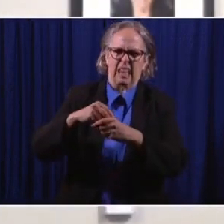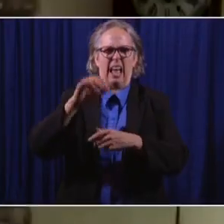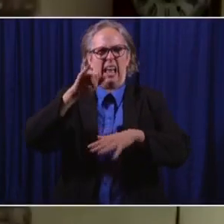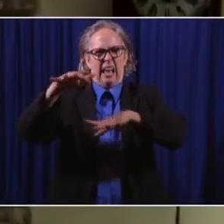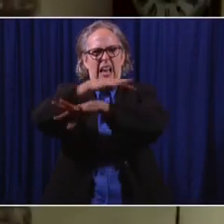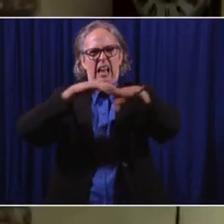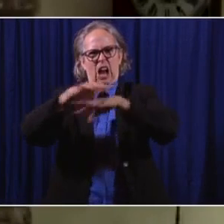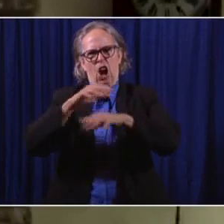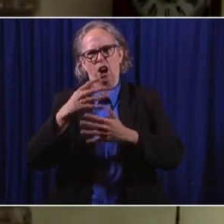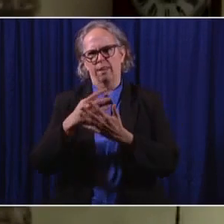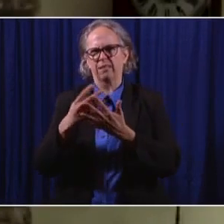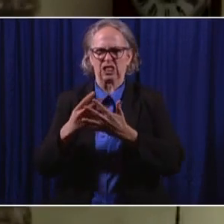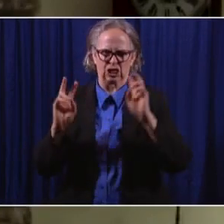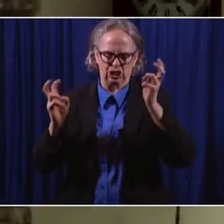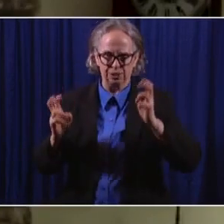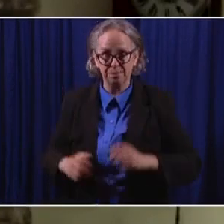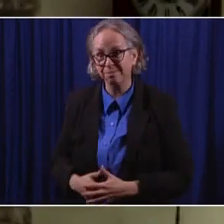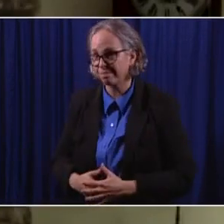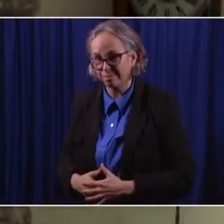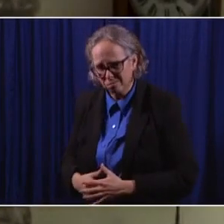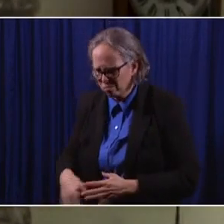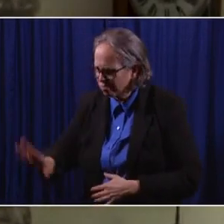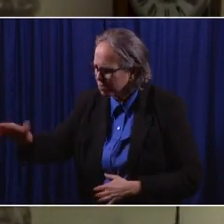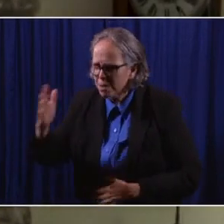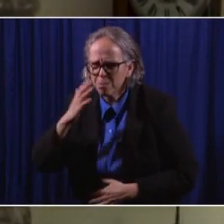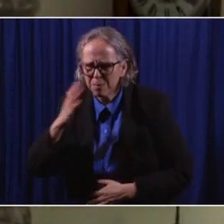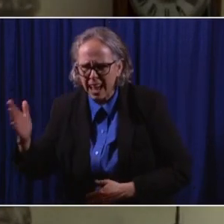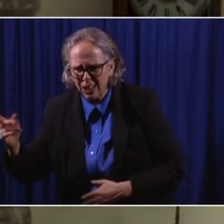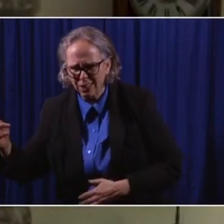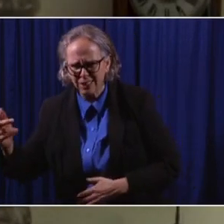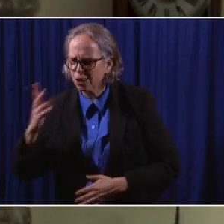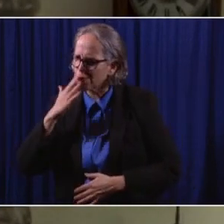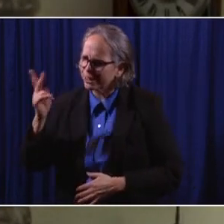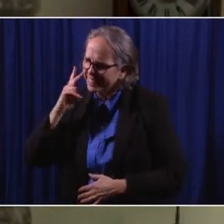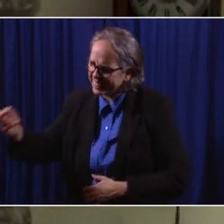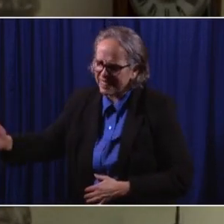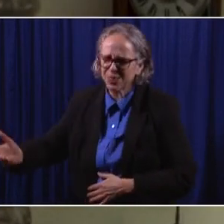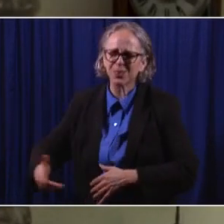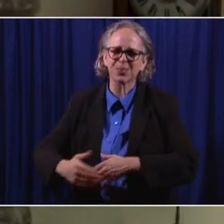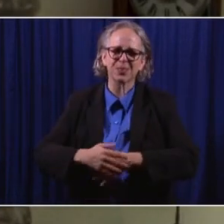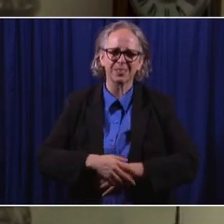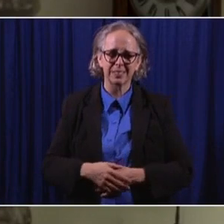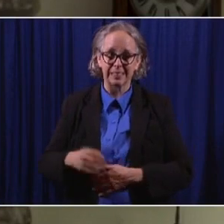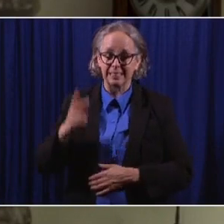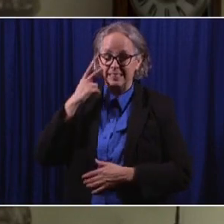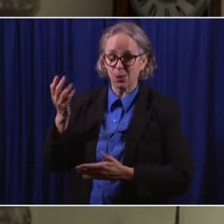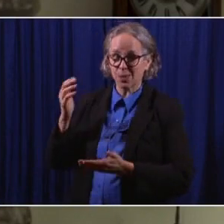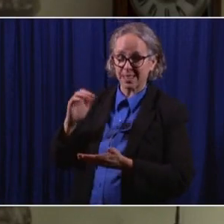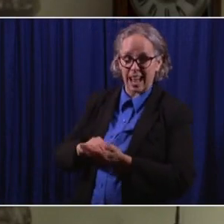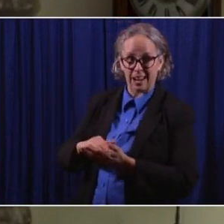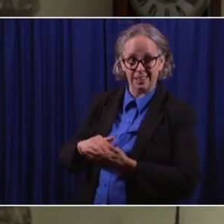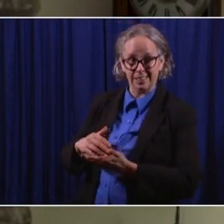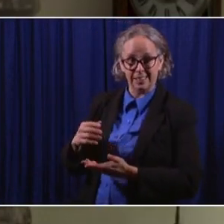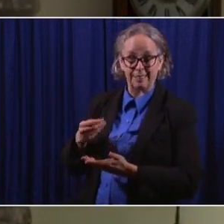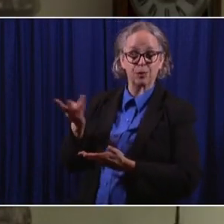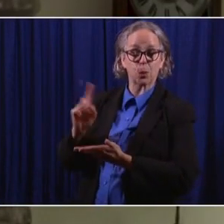Thank you very much. Good to have you on, and we'll get a report in a few more weeks, but thank you. All right. Appreciate Nice it,